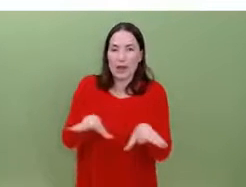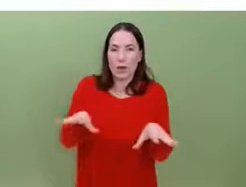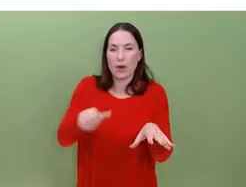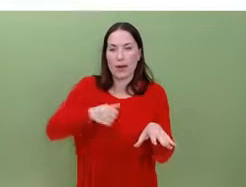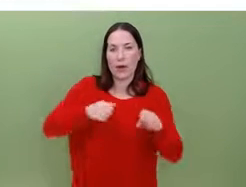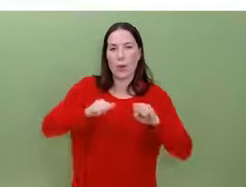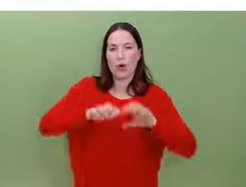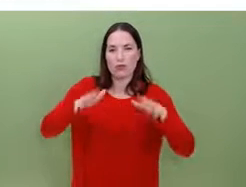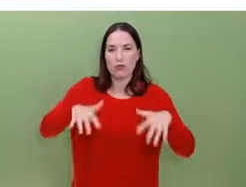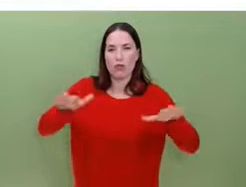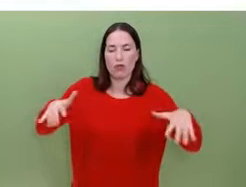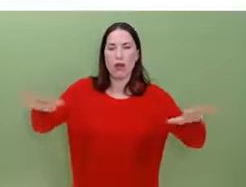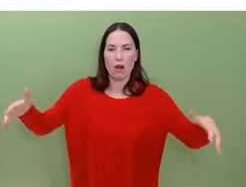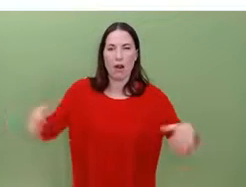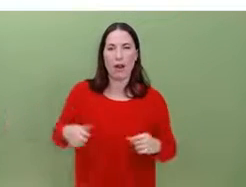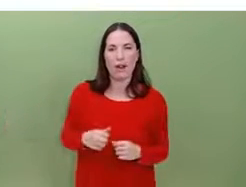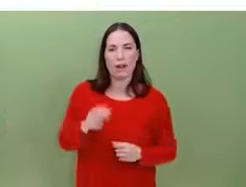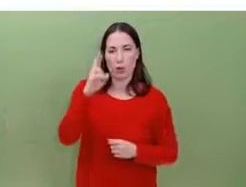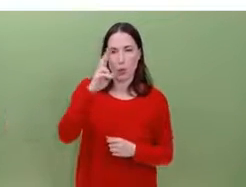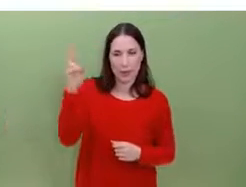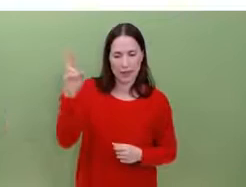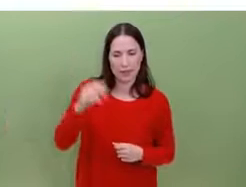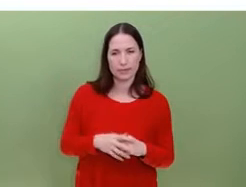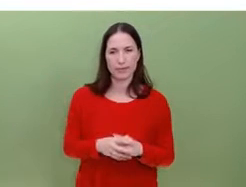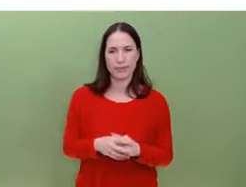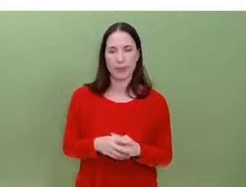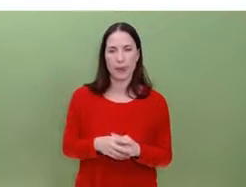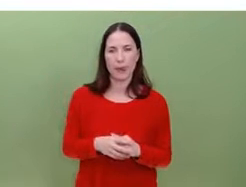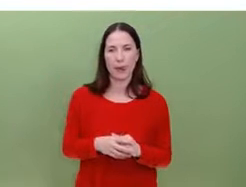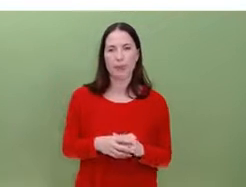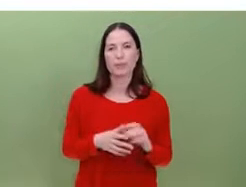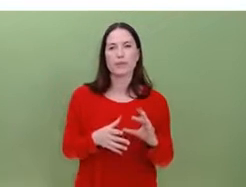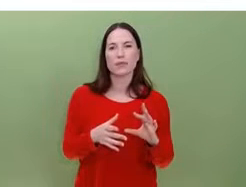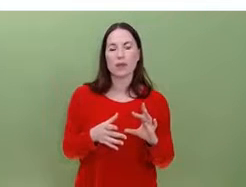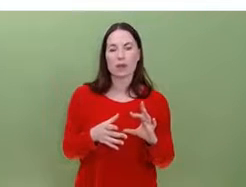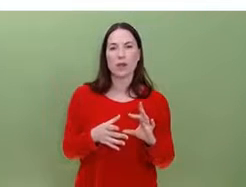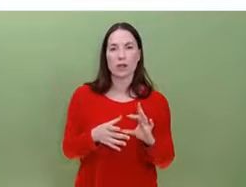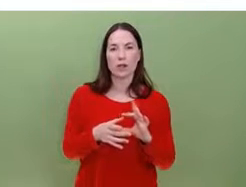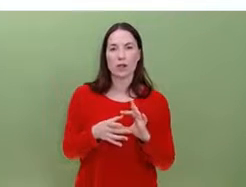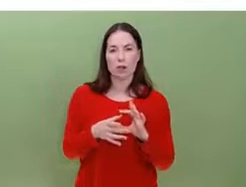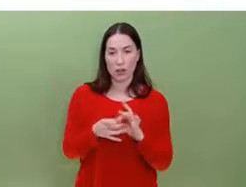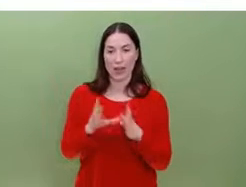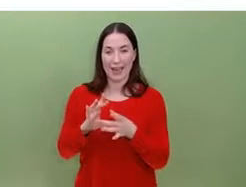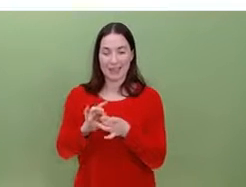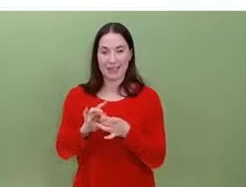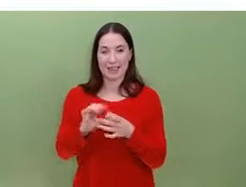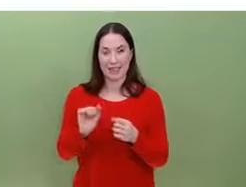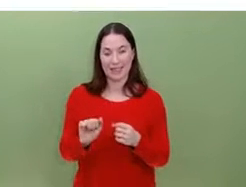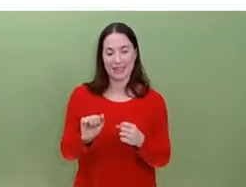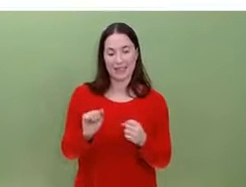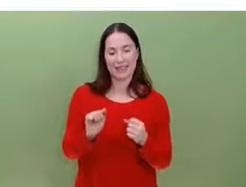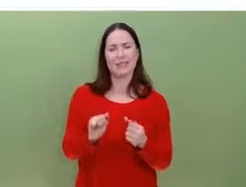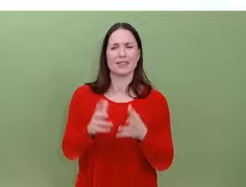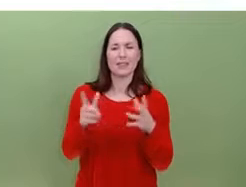areas up here in the northeast, and connectivity undoubtedly can have major positive